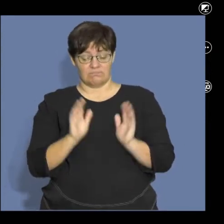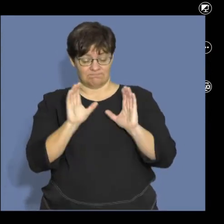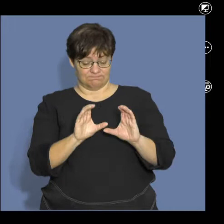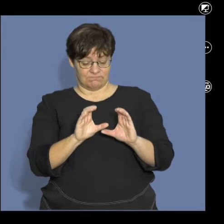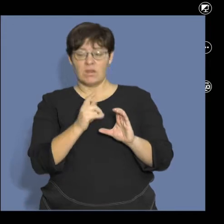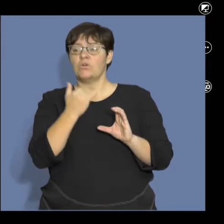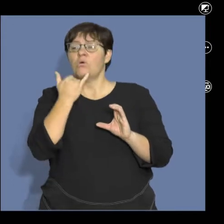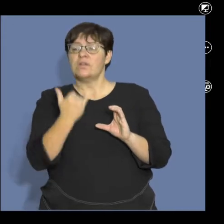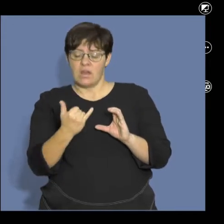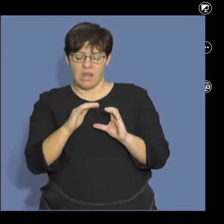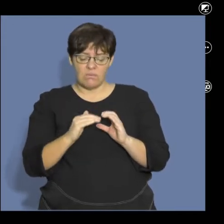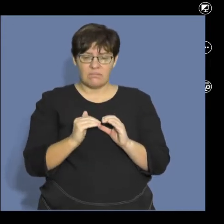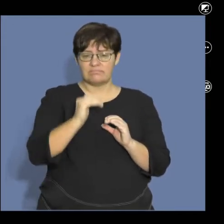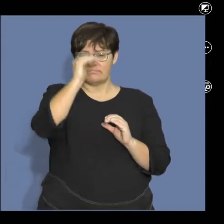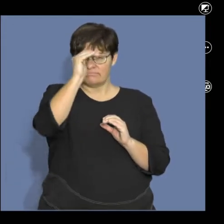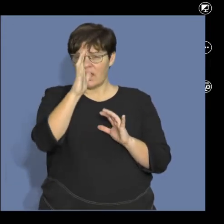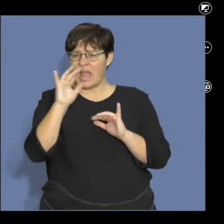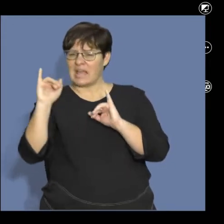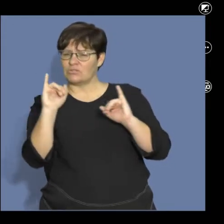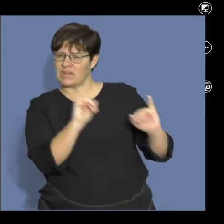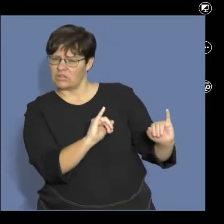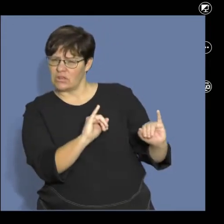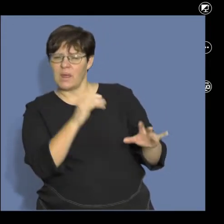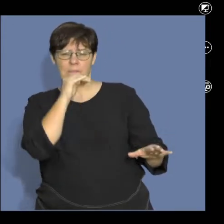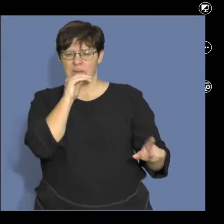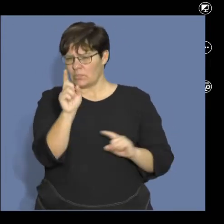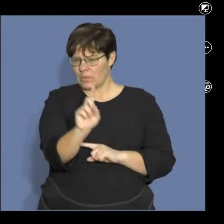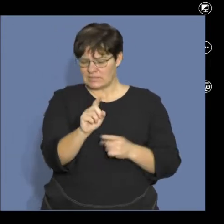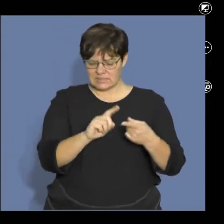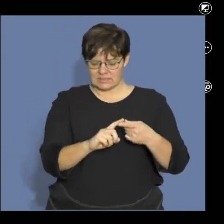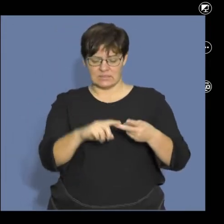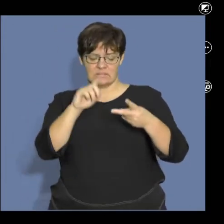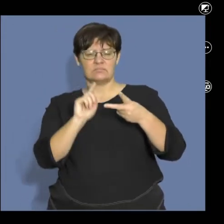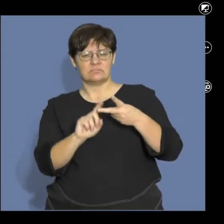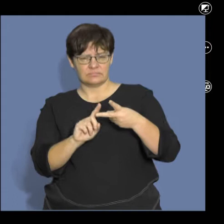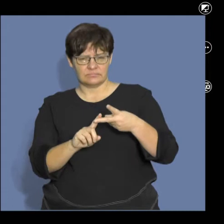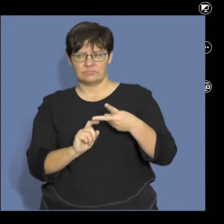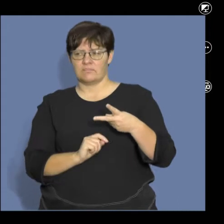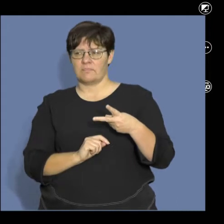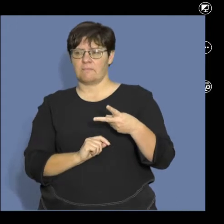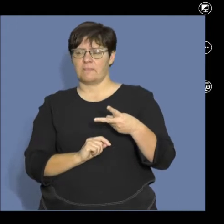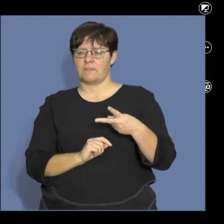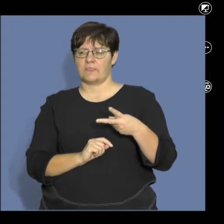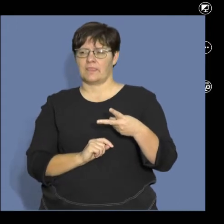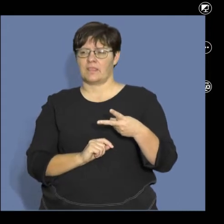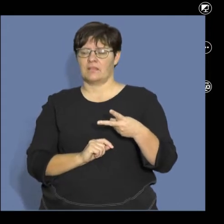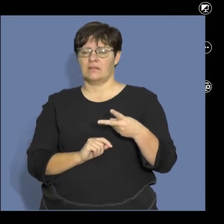lesson is to give you a brief introduction and to focus on